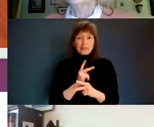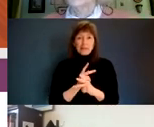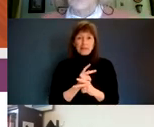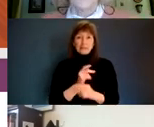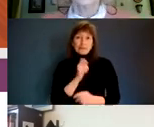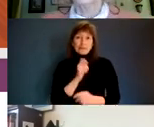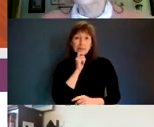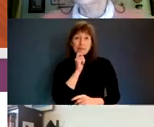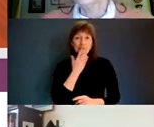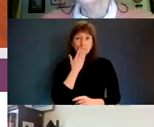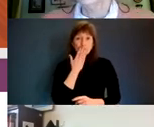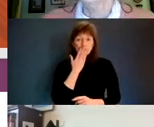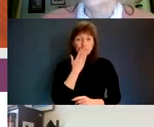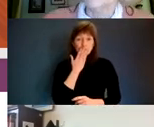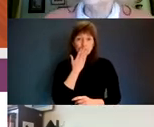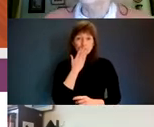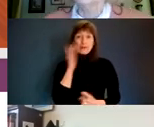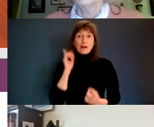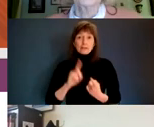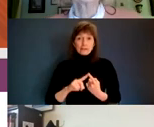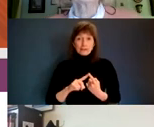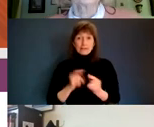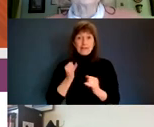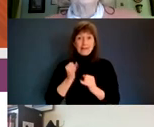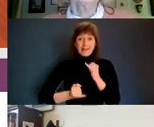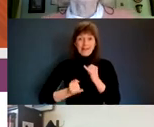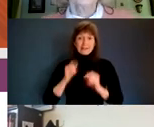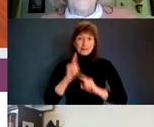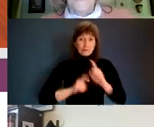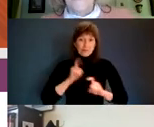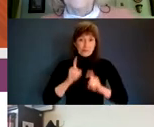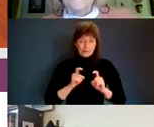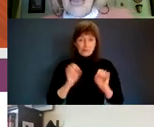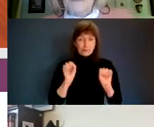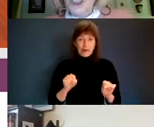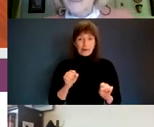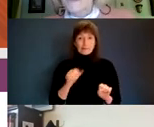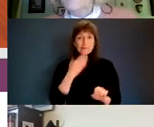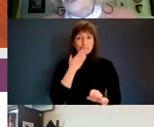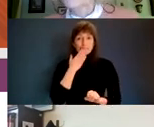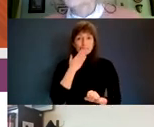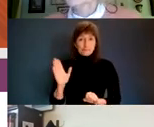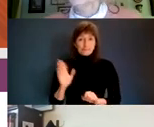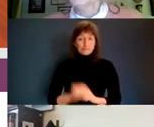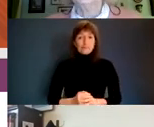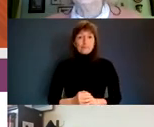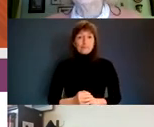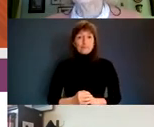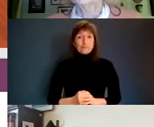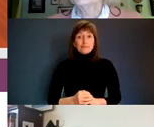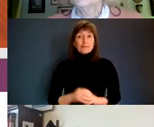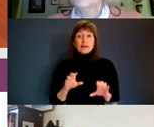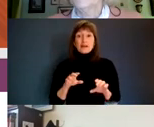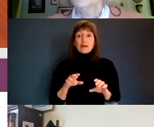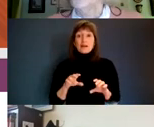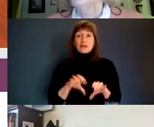unless until you're ready to speak at the end if you have any questions or anything. As captioning is at the bottom of the screen, I think everyone